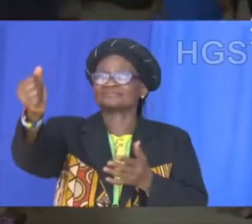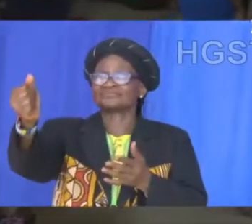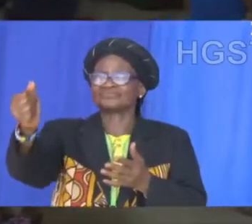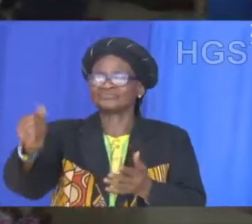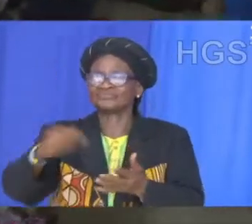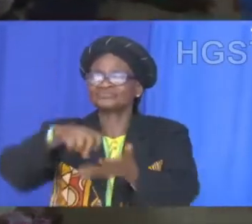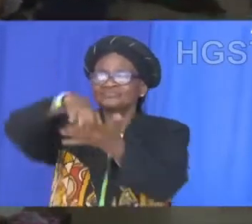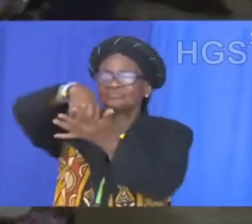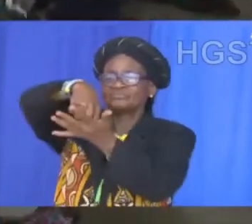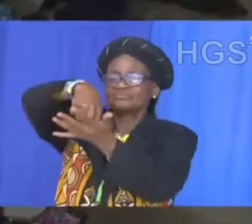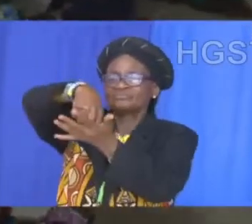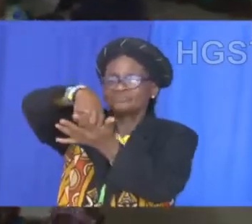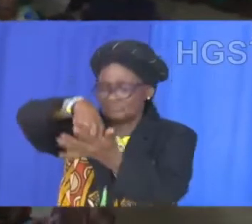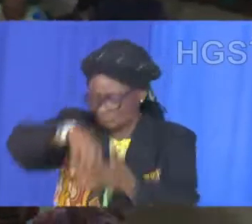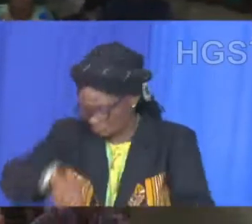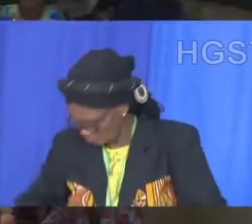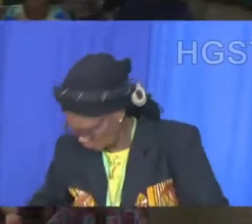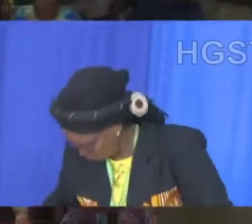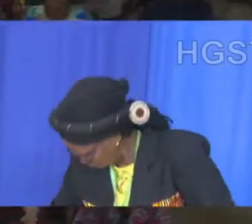Alpha,